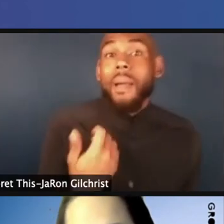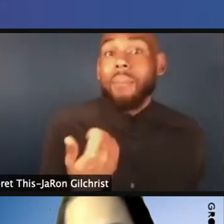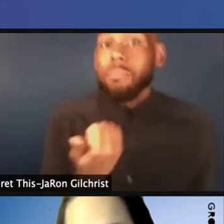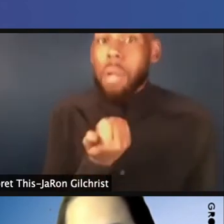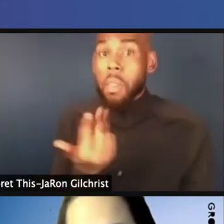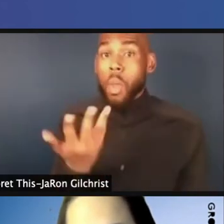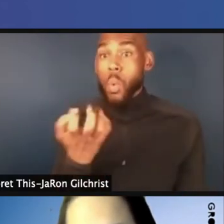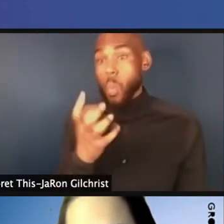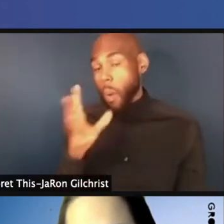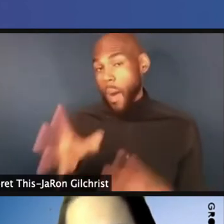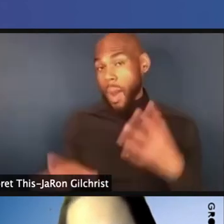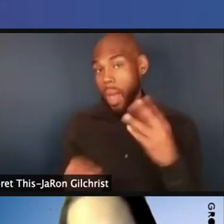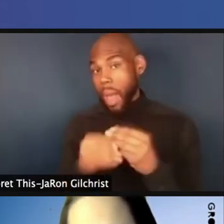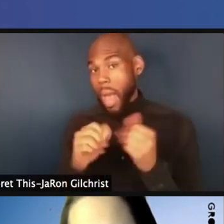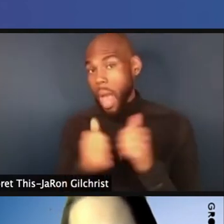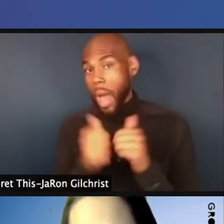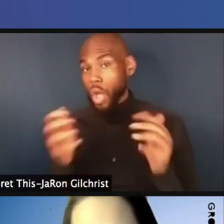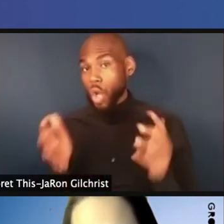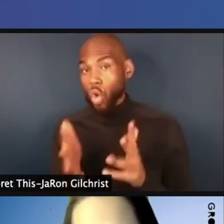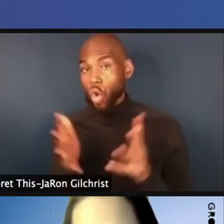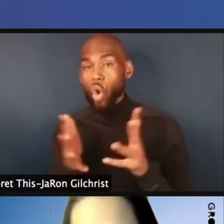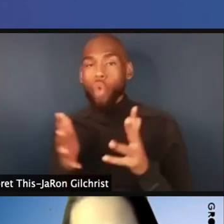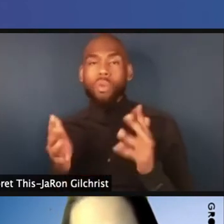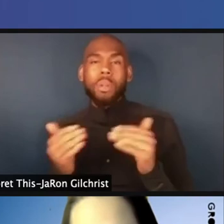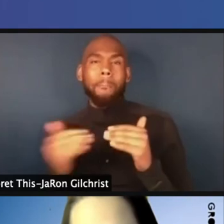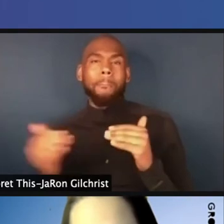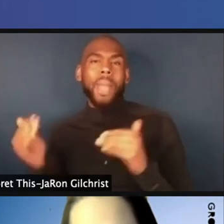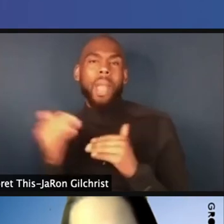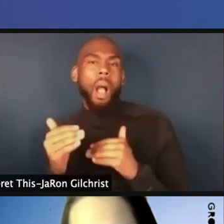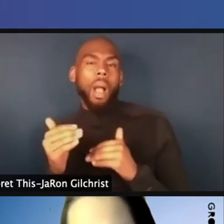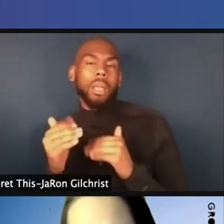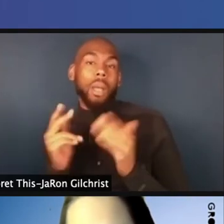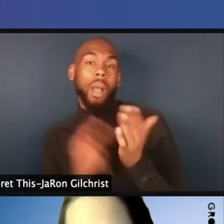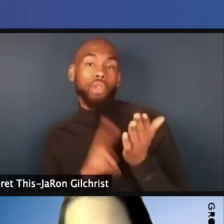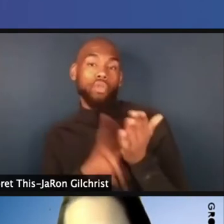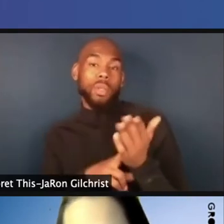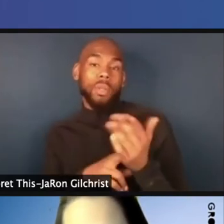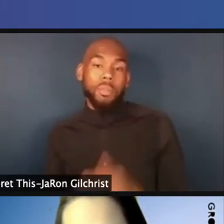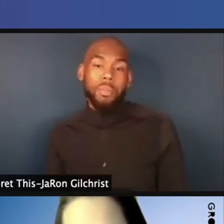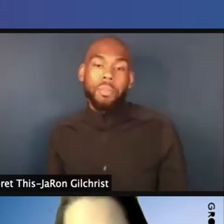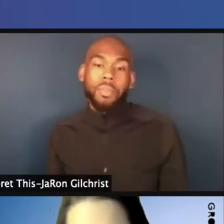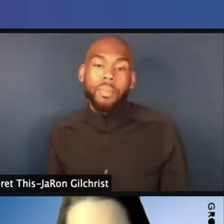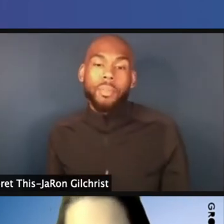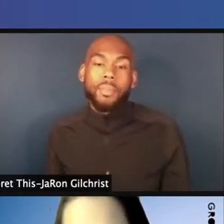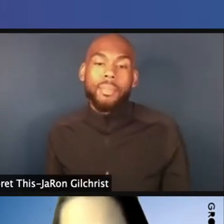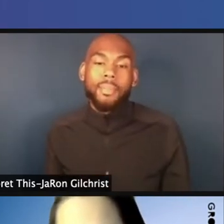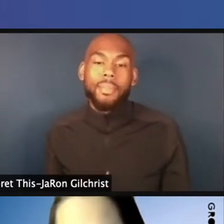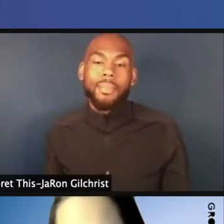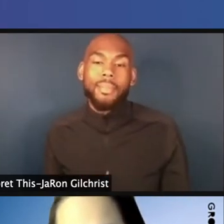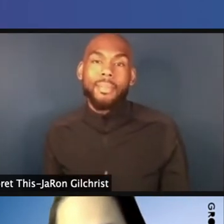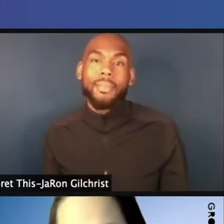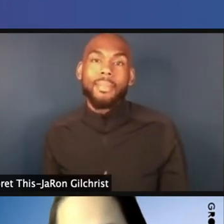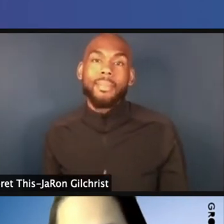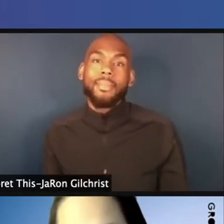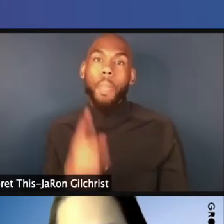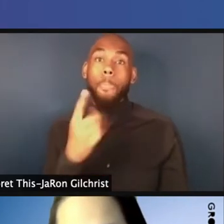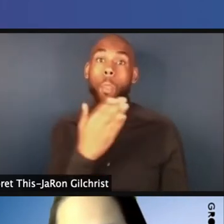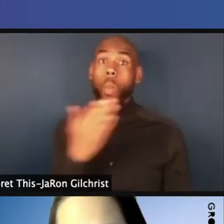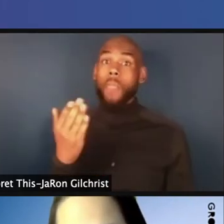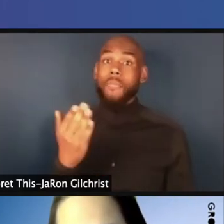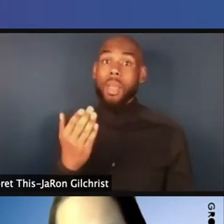as ways to encourage institutions beyond just contracts. Yeah, I mean, one thing I'll say just as a value that's important to me is